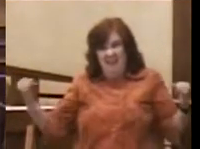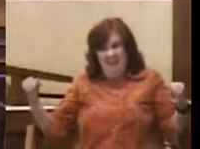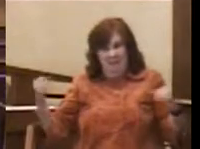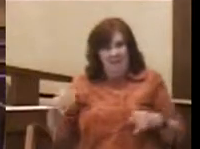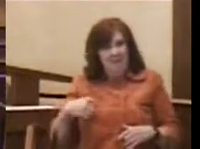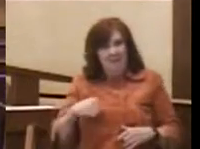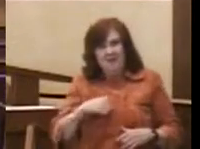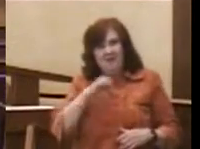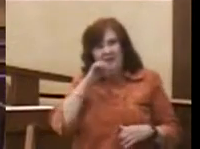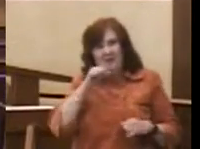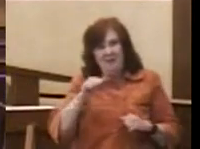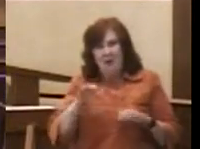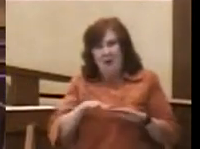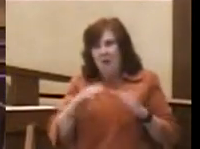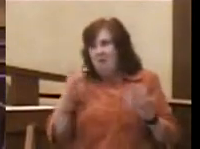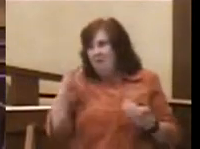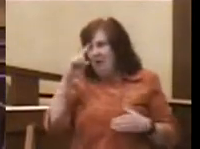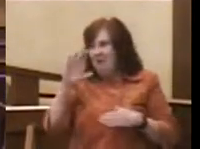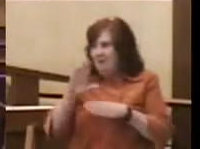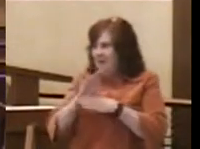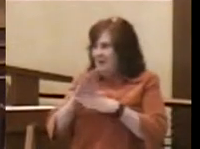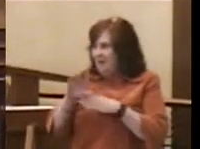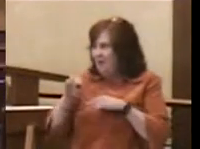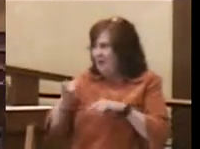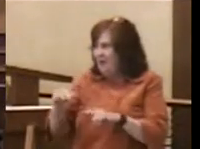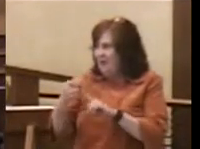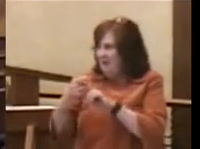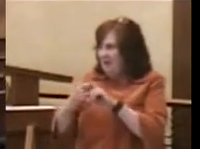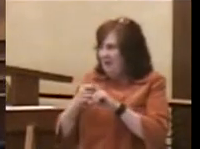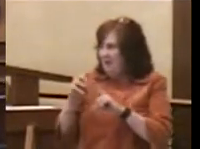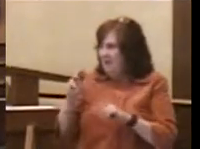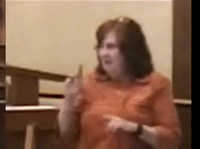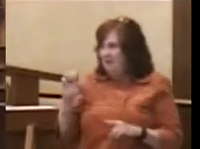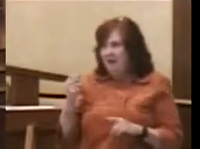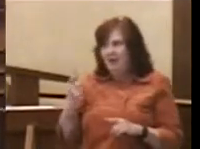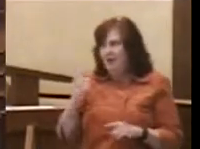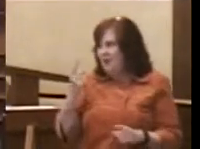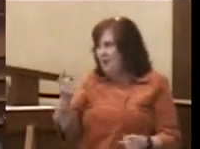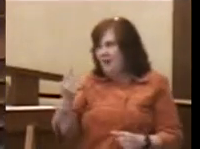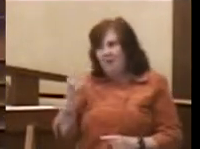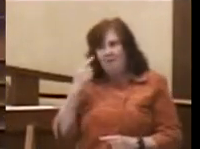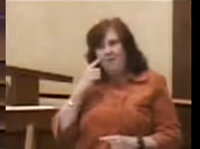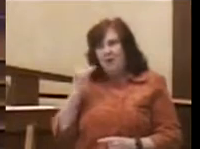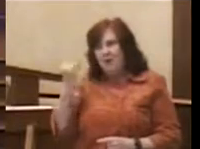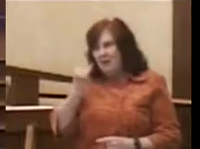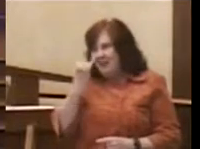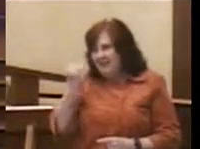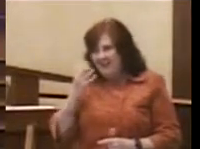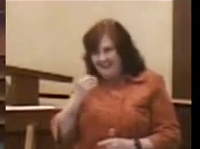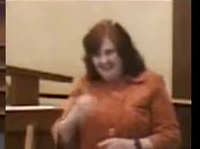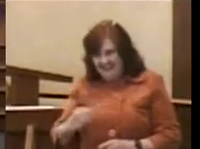And we will not be open for business through the month of March. Don't come for your Italian eating